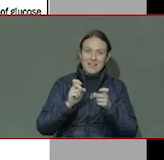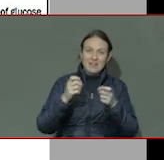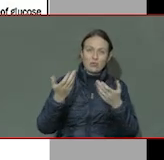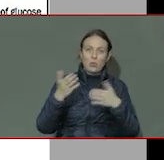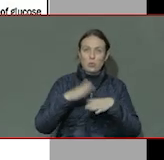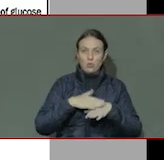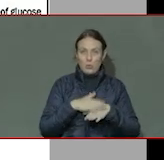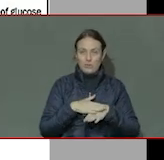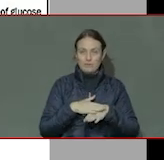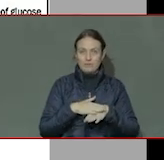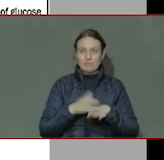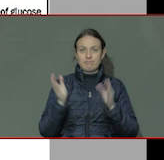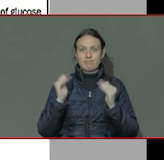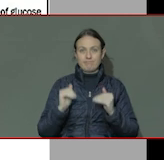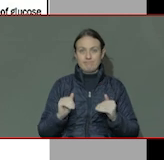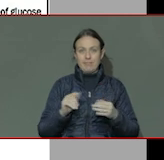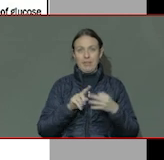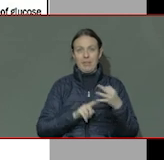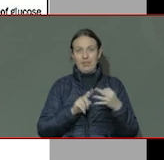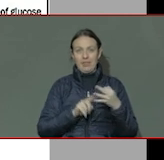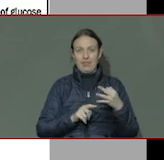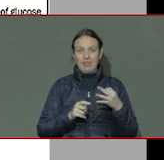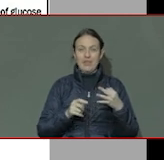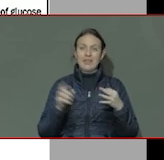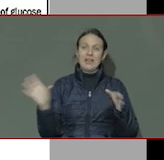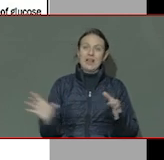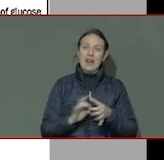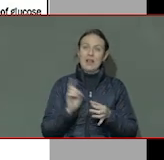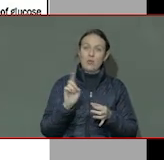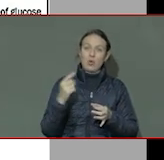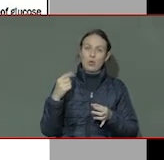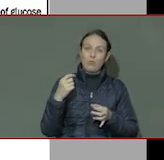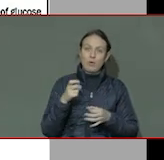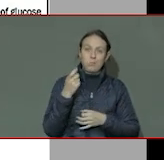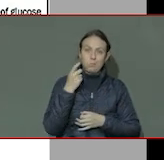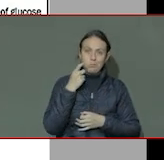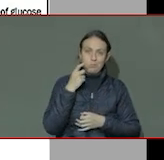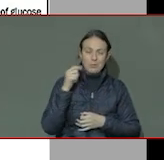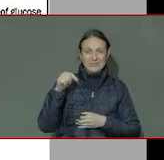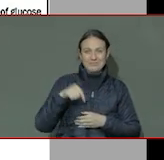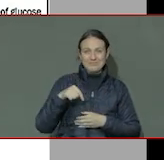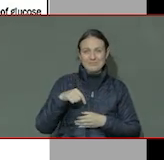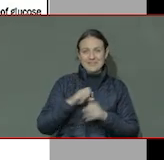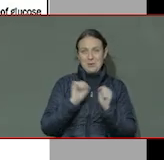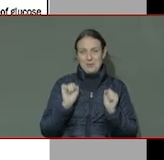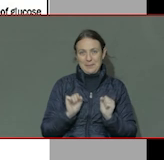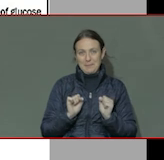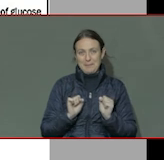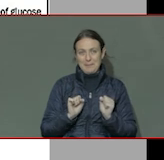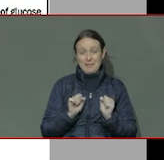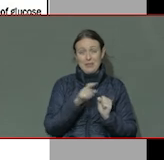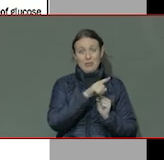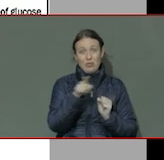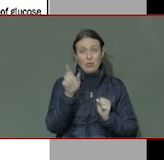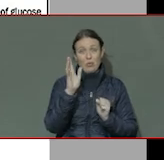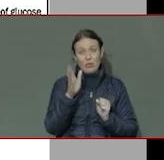to look at these three, you did it with your reproductive system. So that is why I say I think they are going to have to come up with the